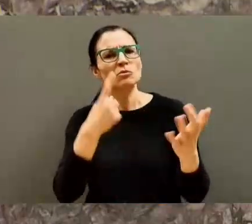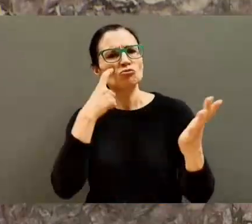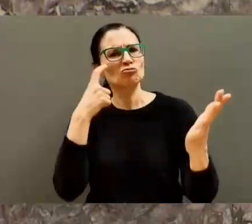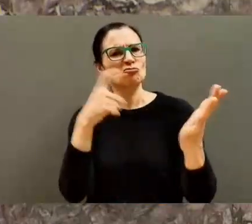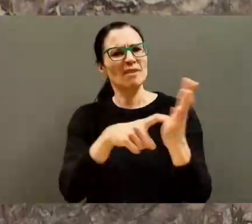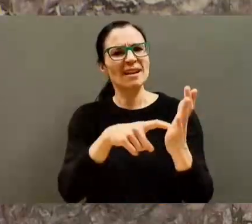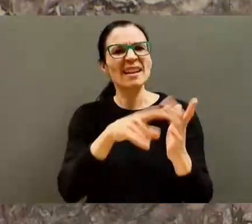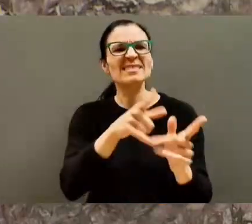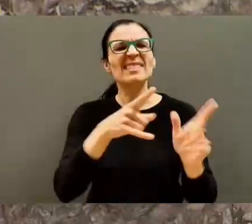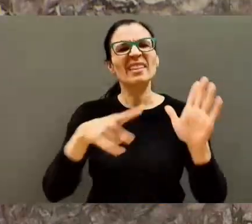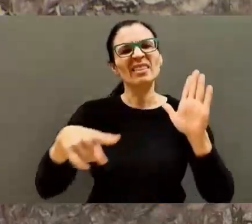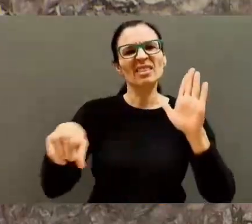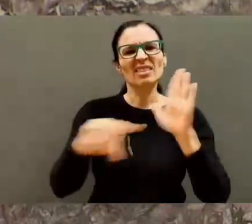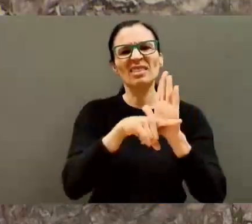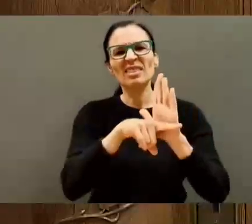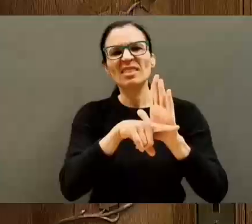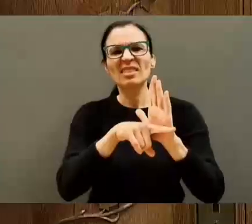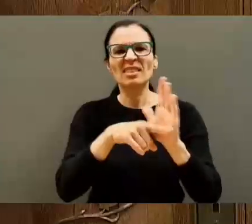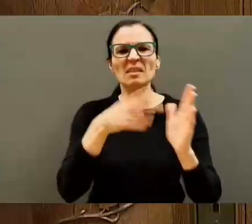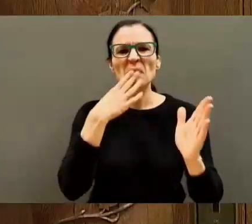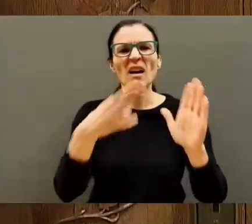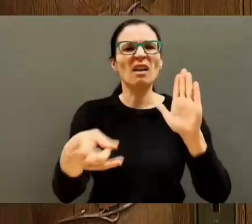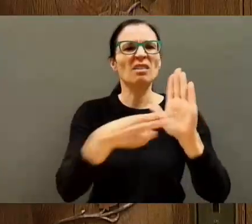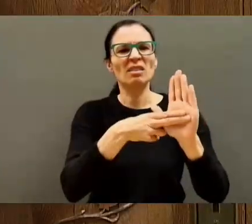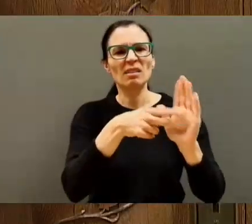on this together. Thank you.